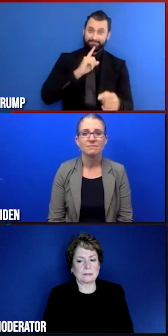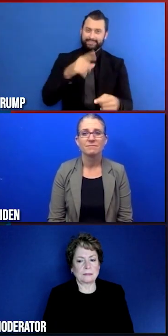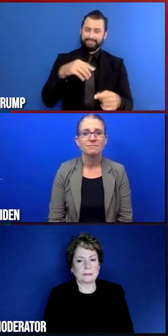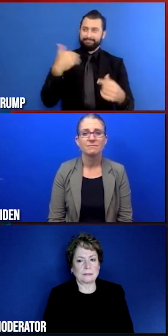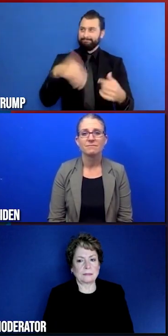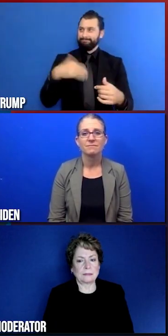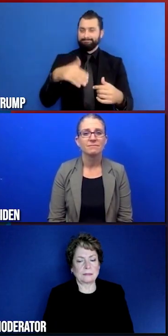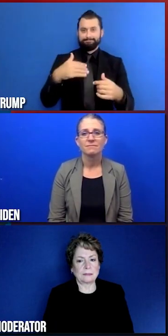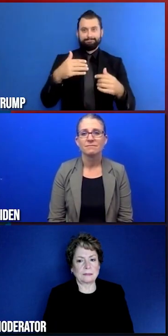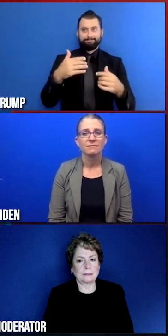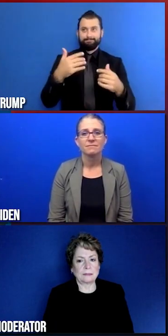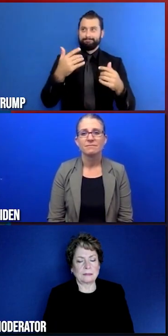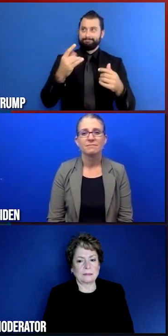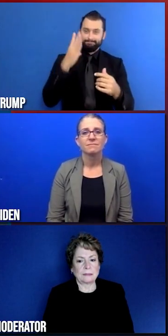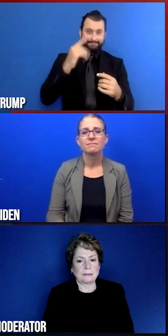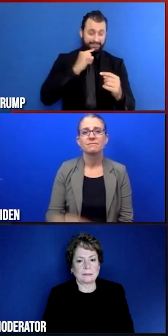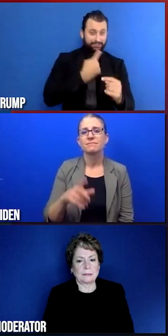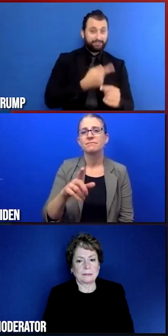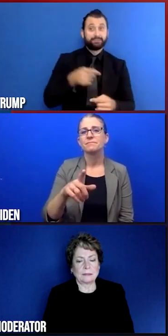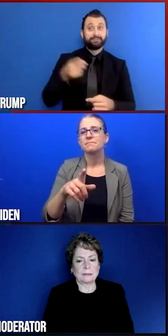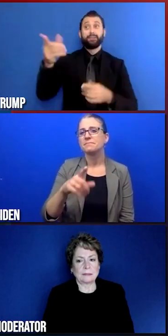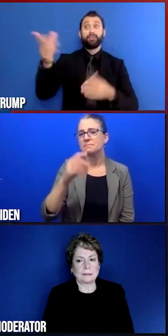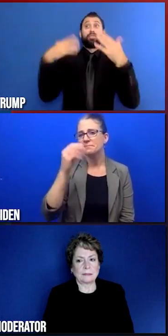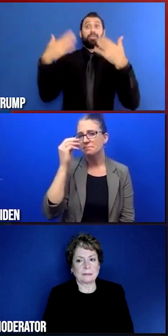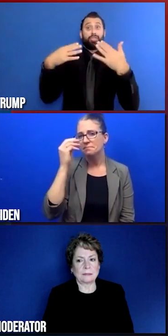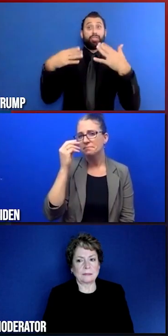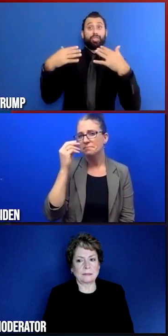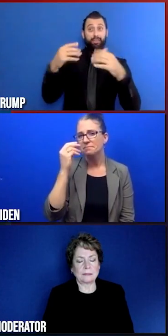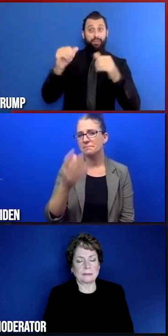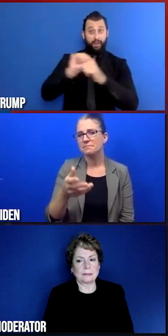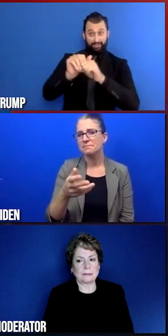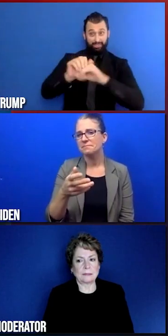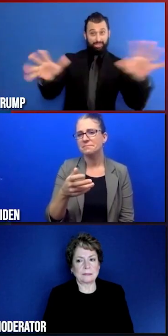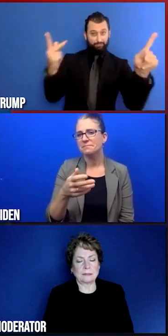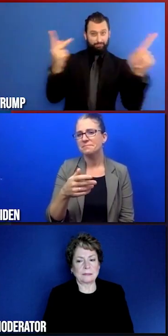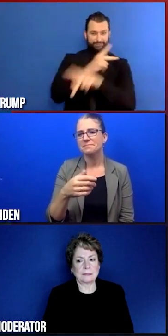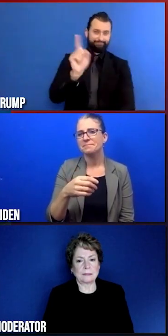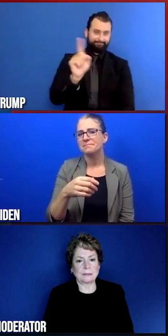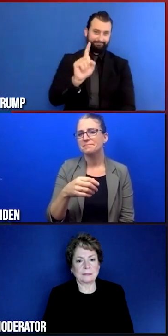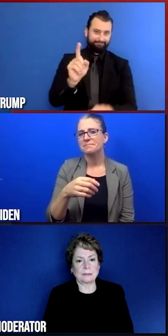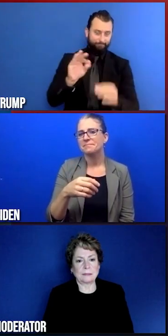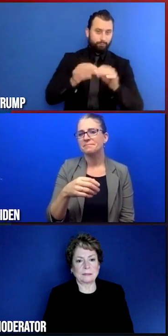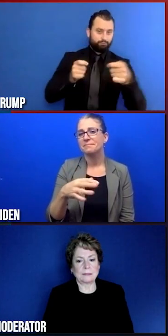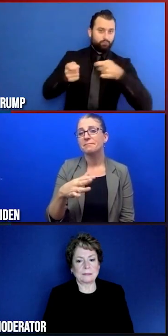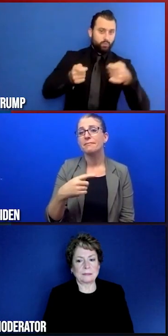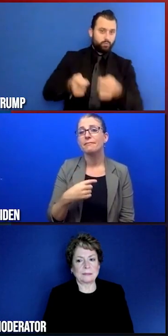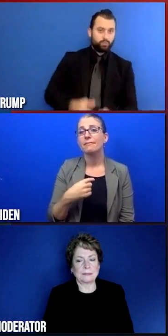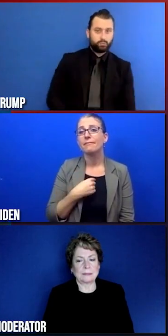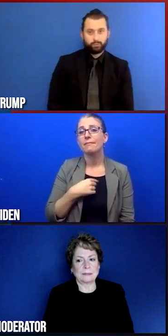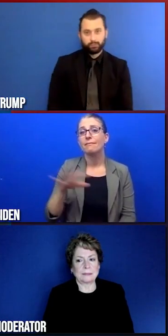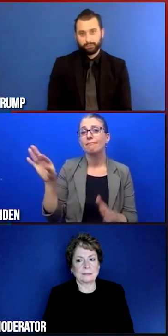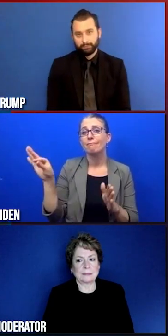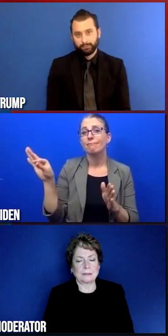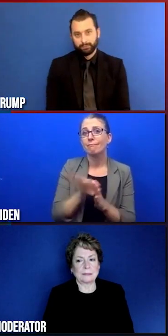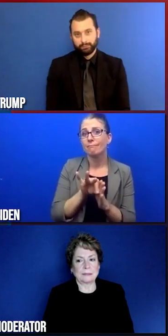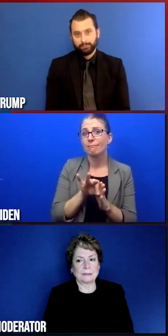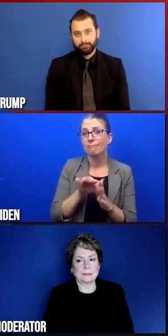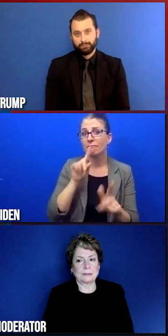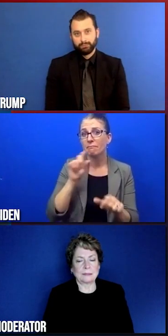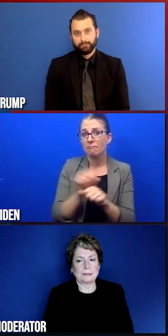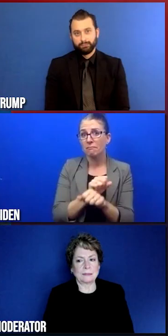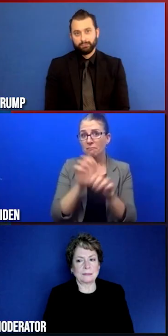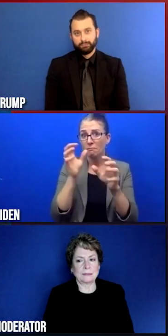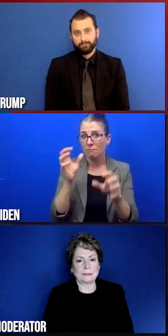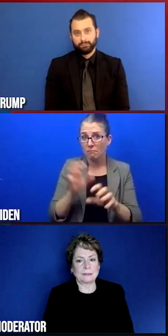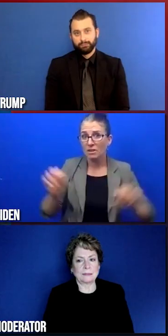Democrat, but I'm going to be an American president. I don't see red states and blue states. What I see is American, United States. And folks,